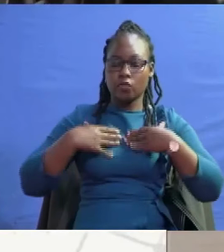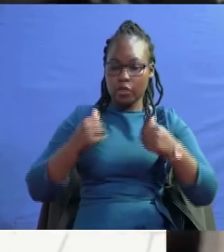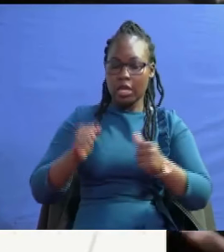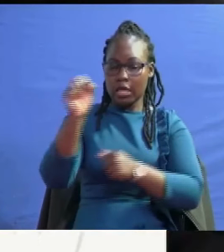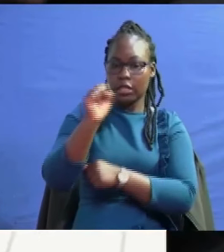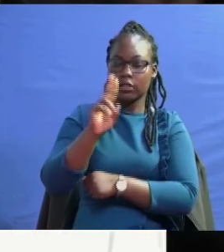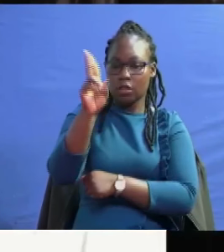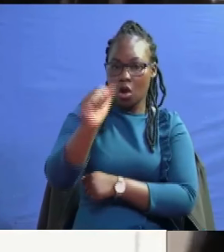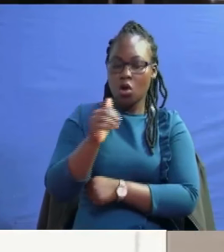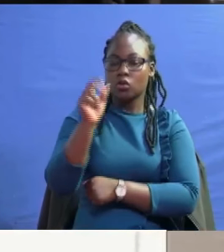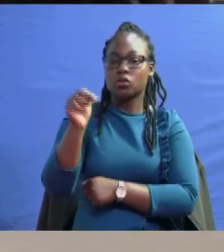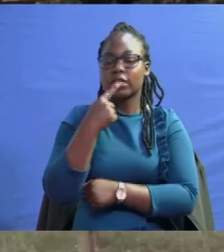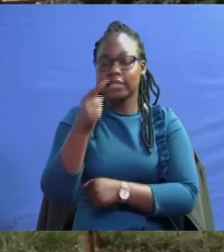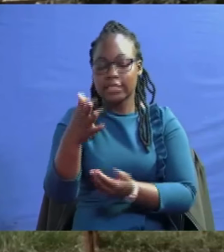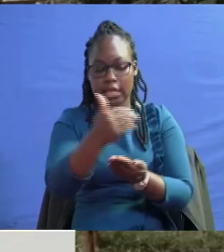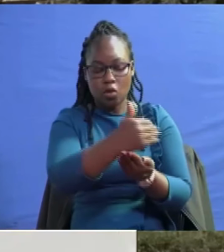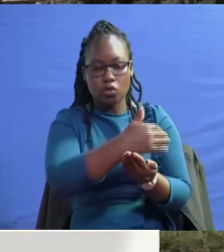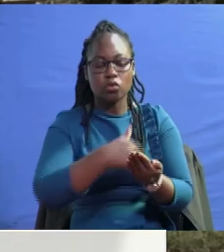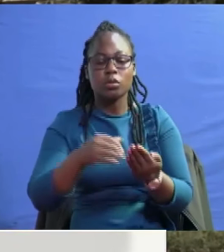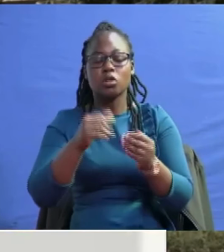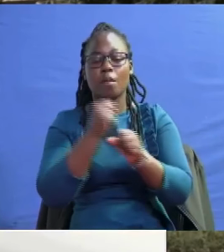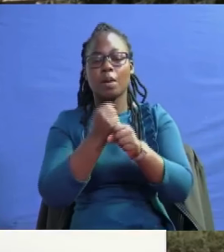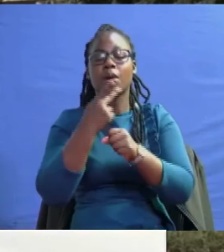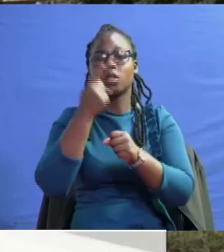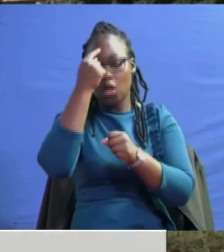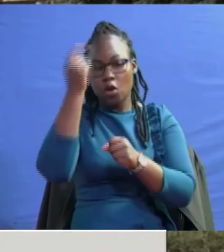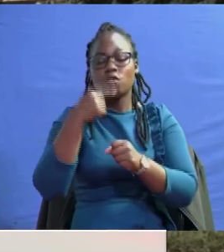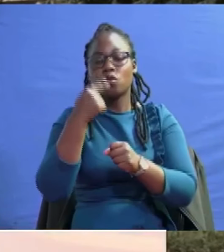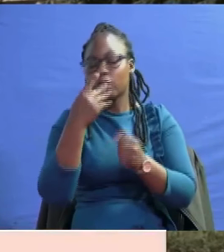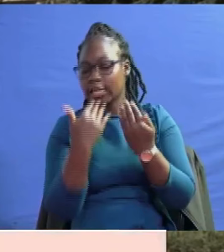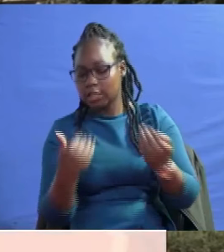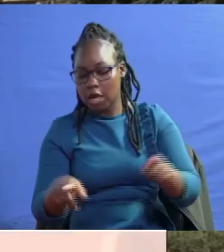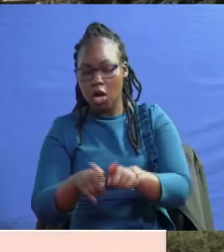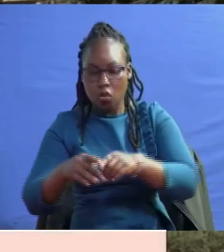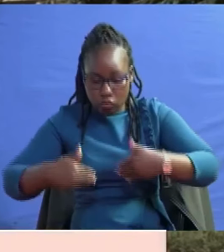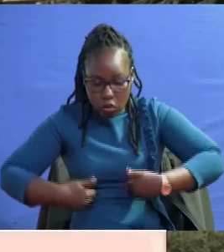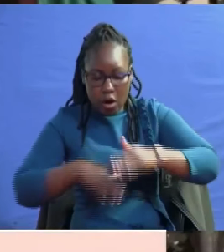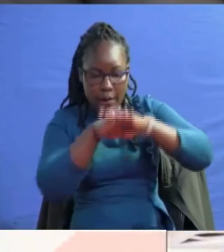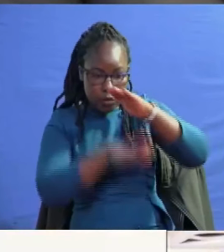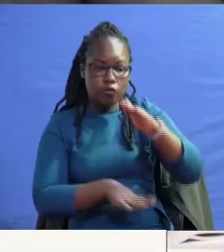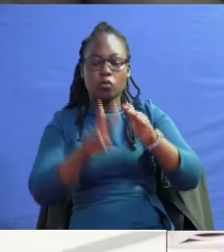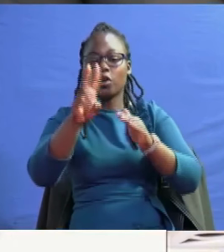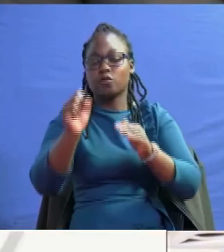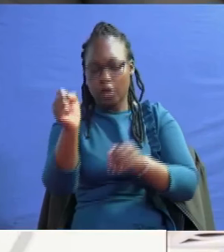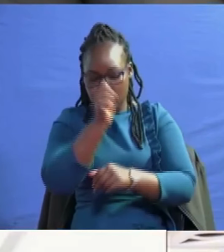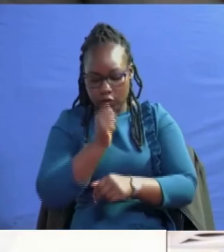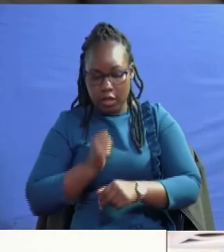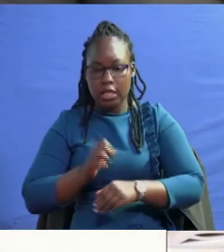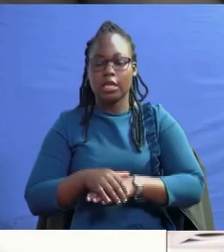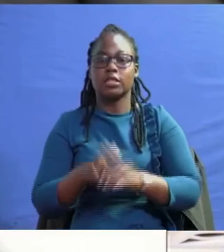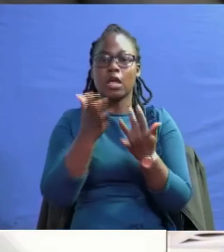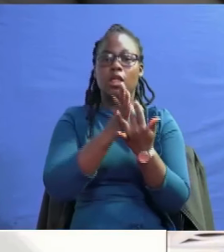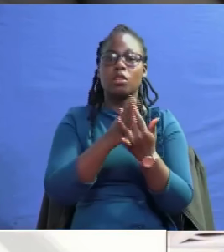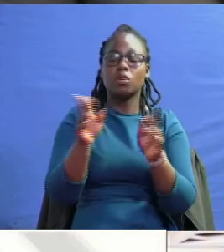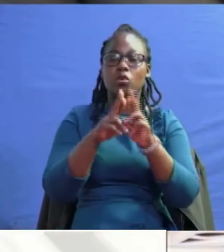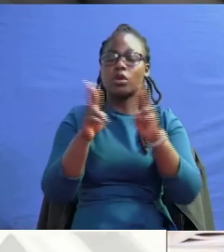who says that SHIF contributions made by the parents will only cover for children and youth below 25 years. The ministry already had